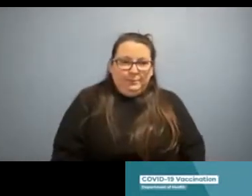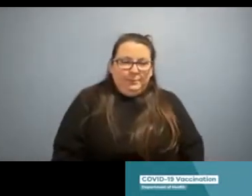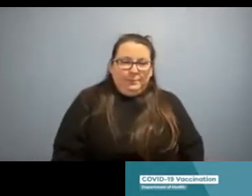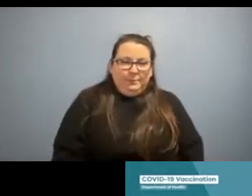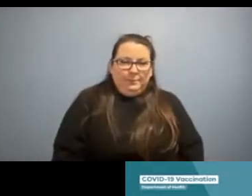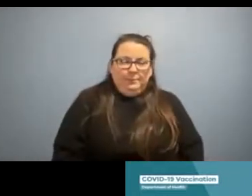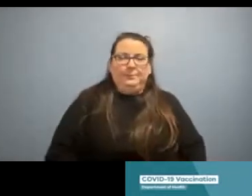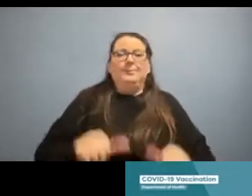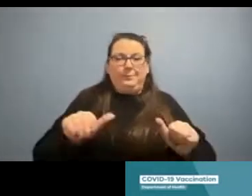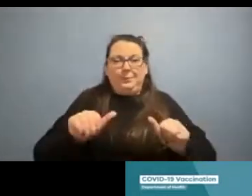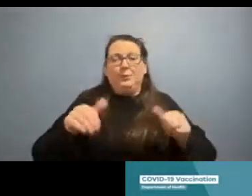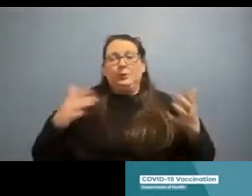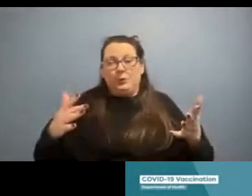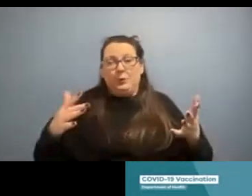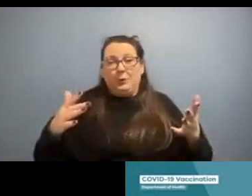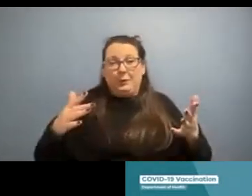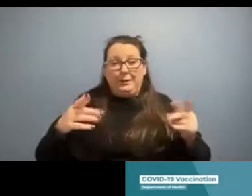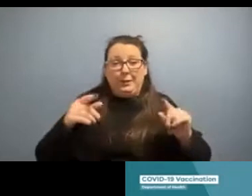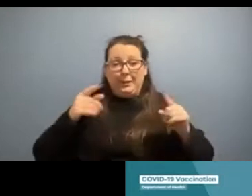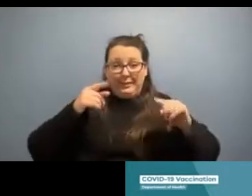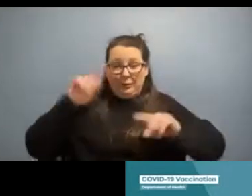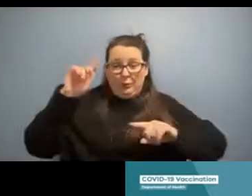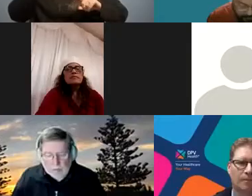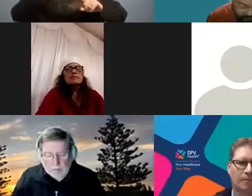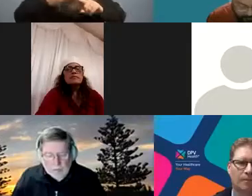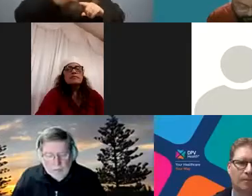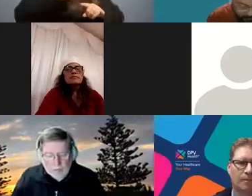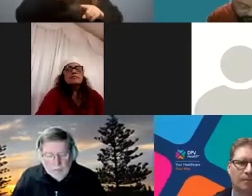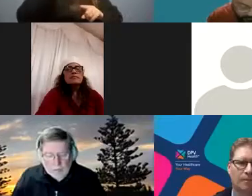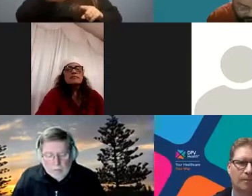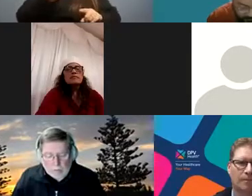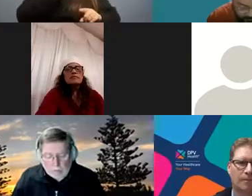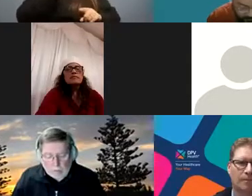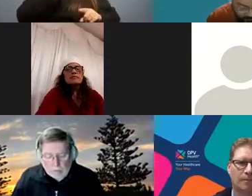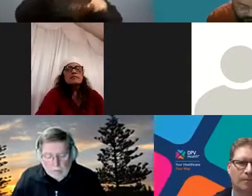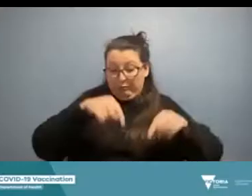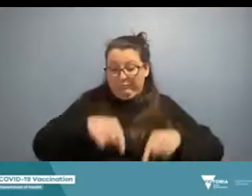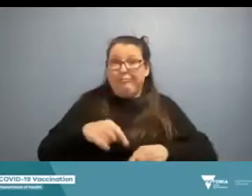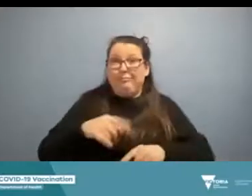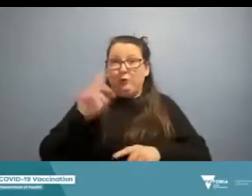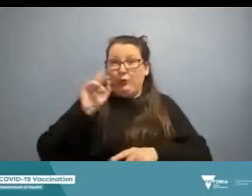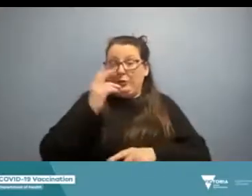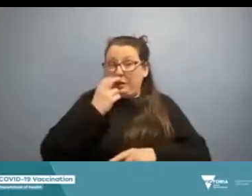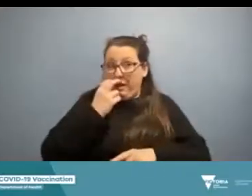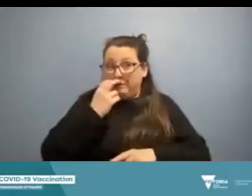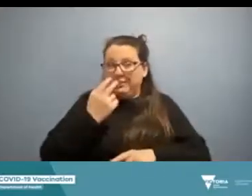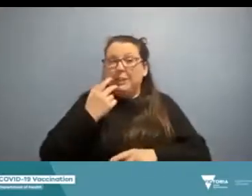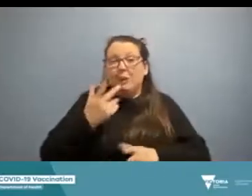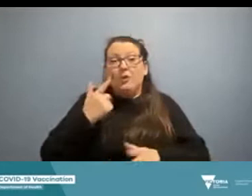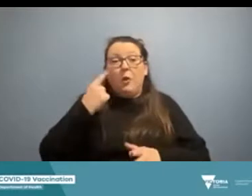Look, everyone, we've had up to 250 households on tonight's call, so I think we can all agree it's been a really